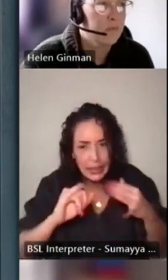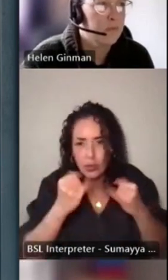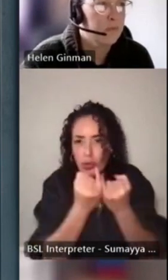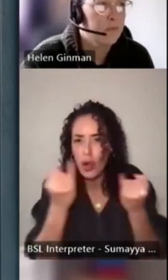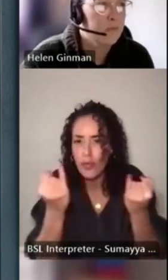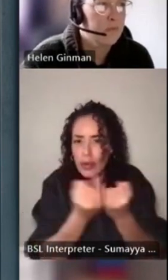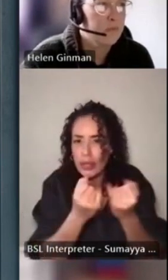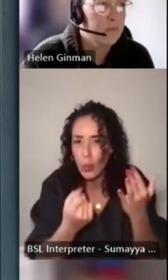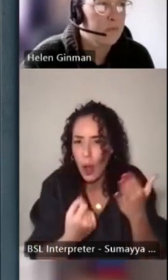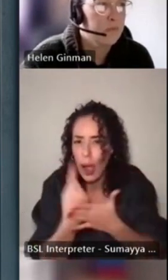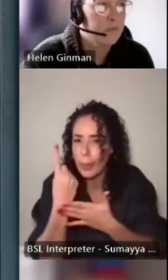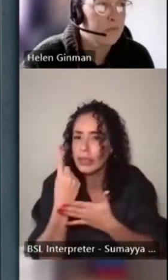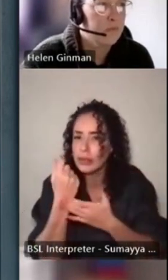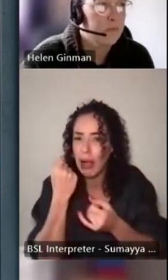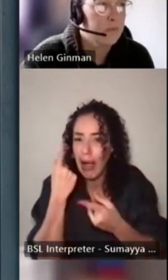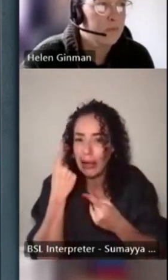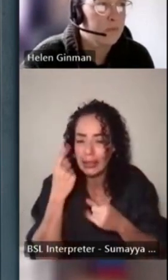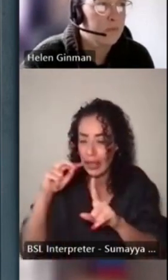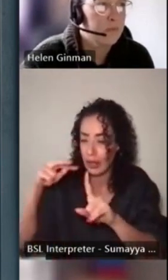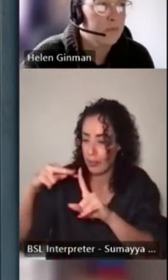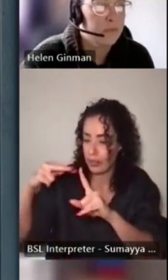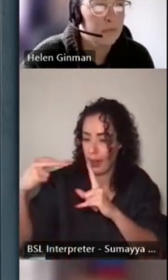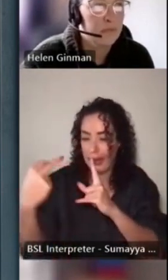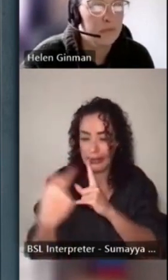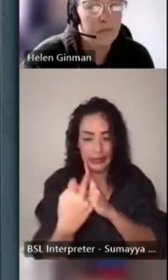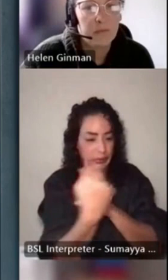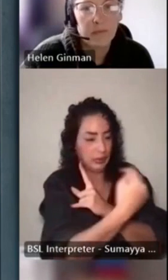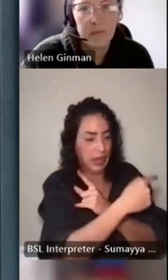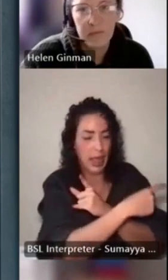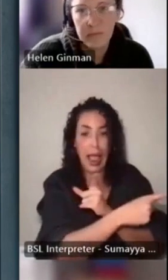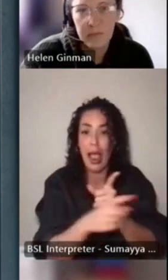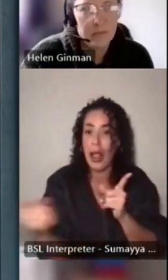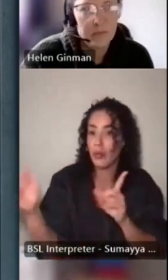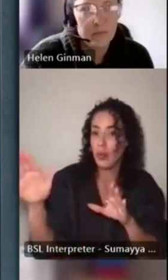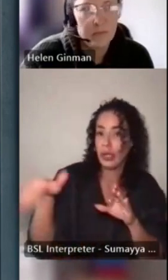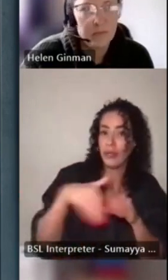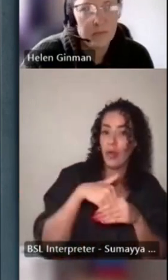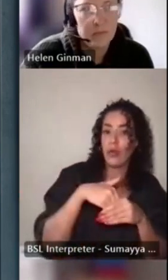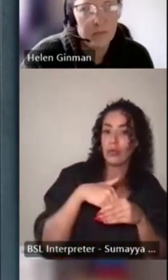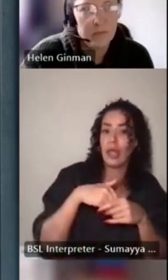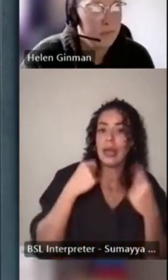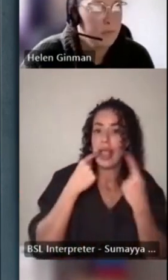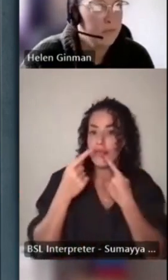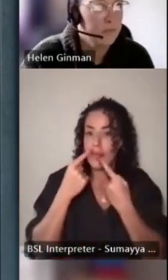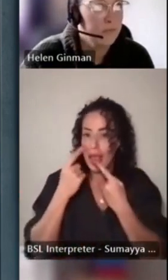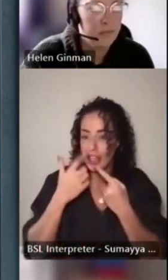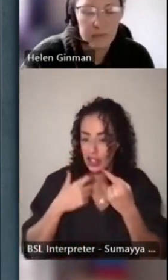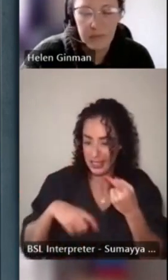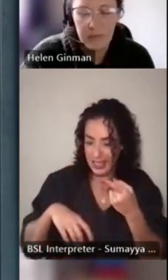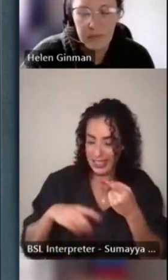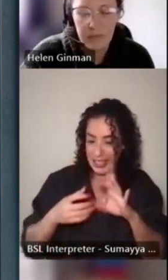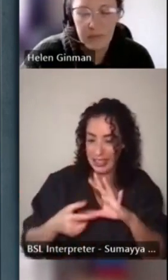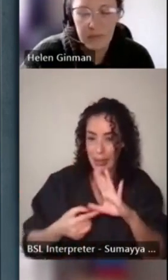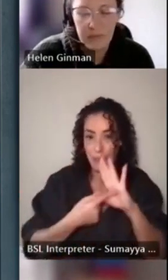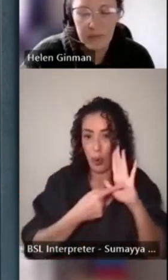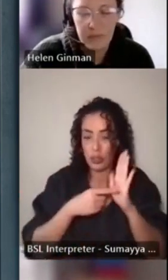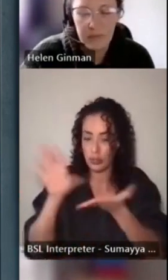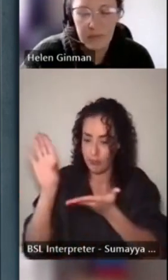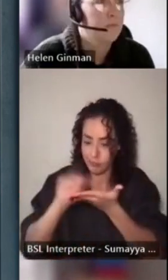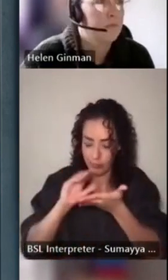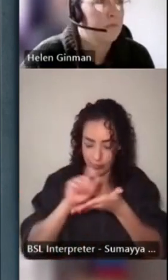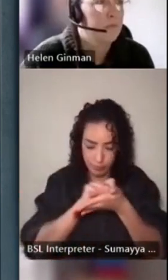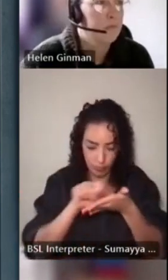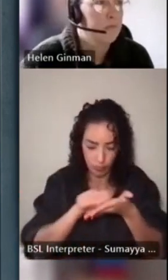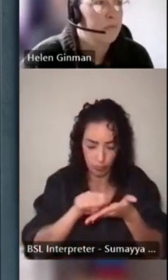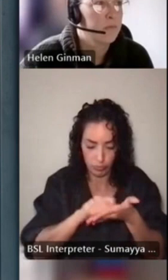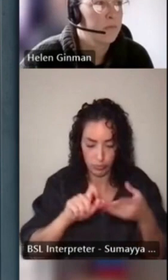So understand the perspectives of each party involved and gather relevant information. Step two, begin